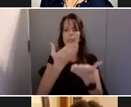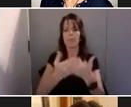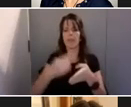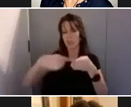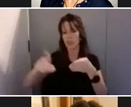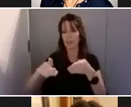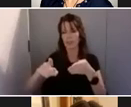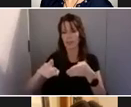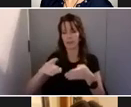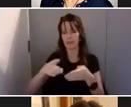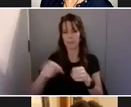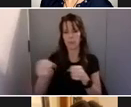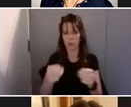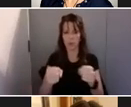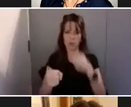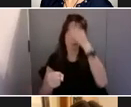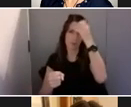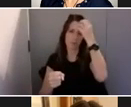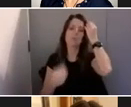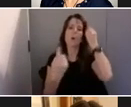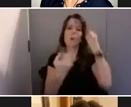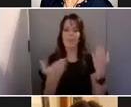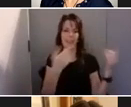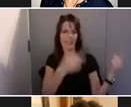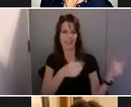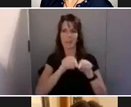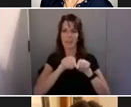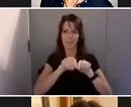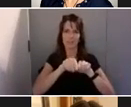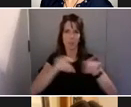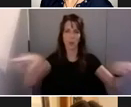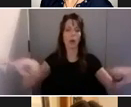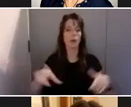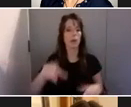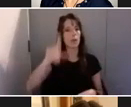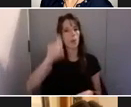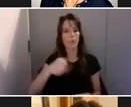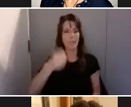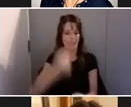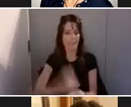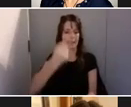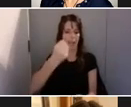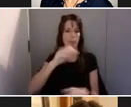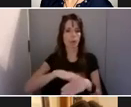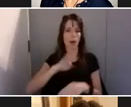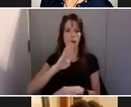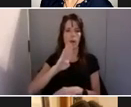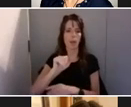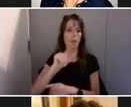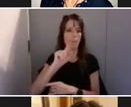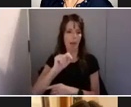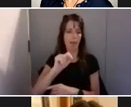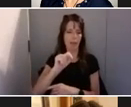strategies. So one thing that has been going around is talking about needing to have stamps on your ballot. And I've seen this on